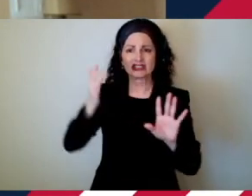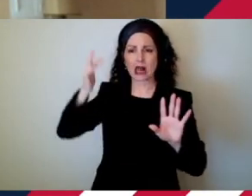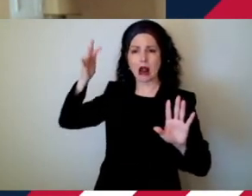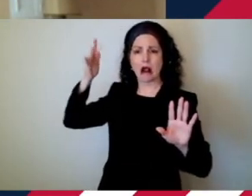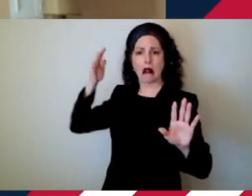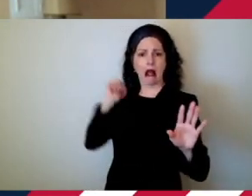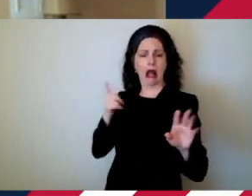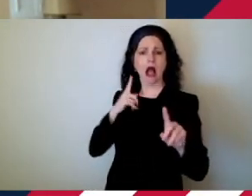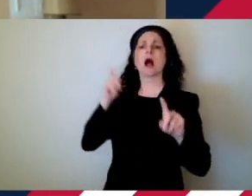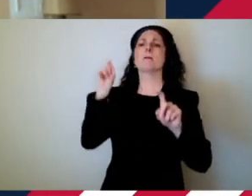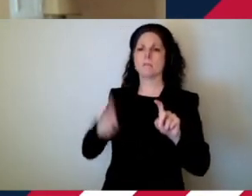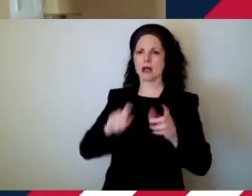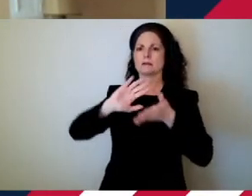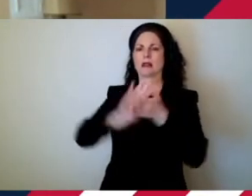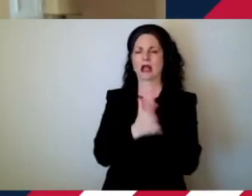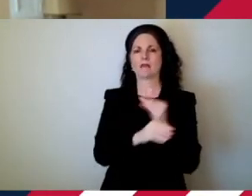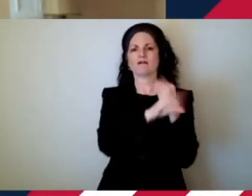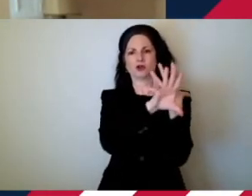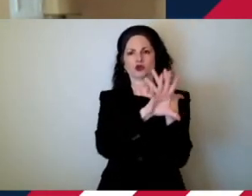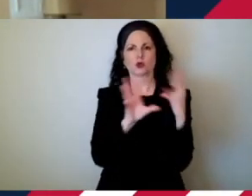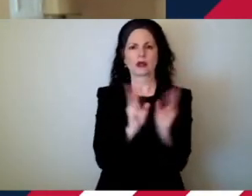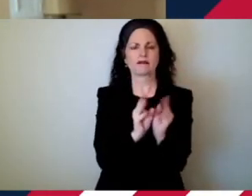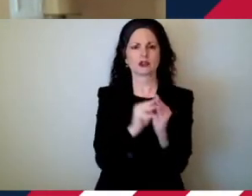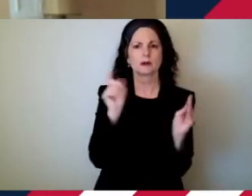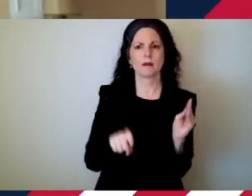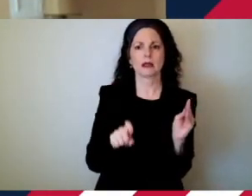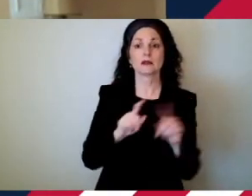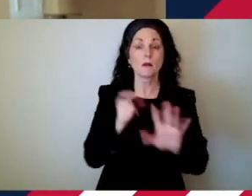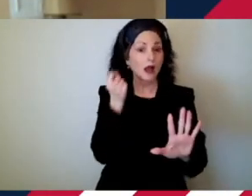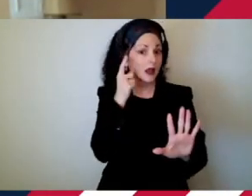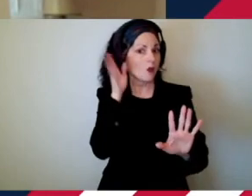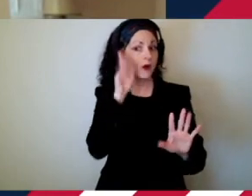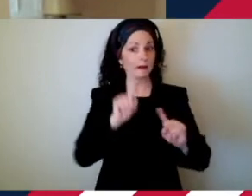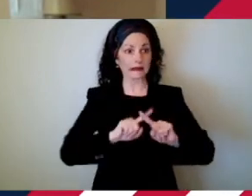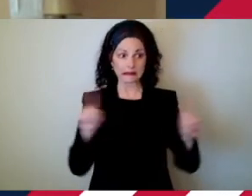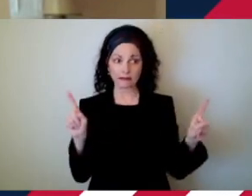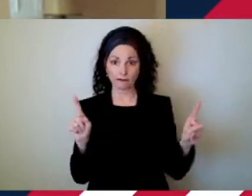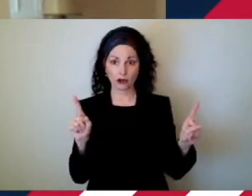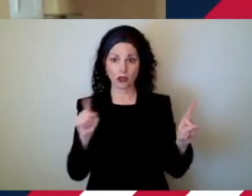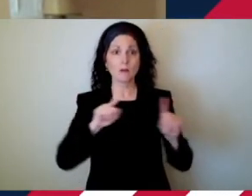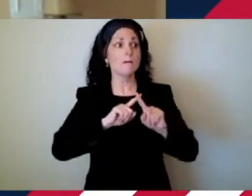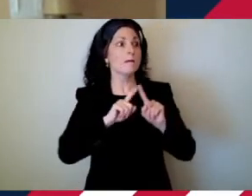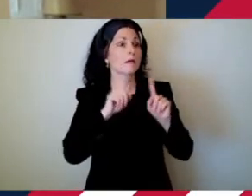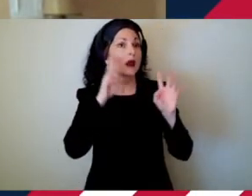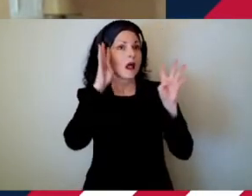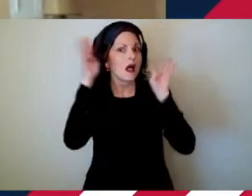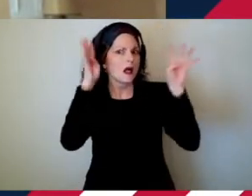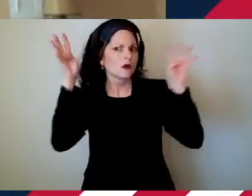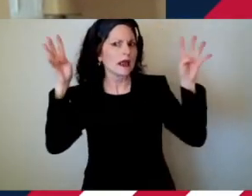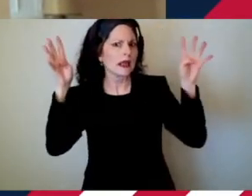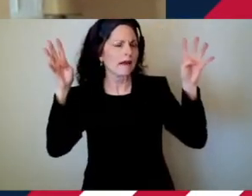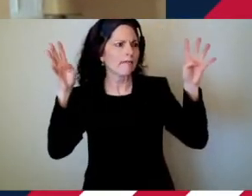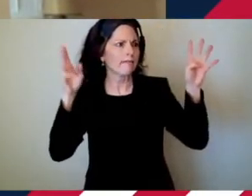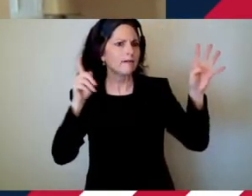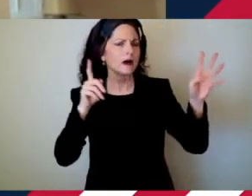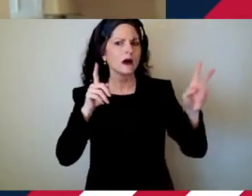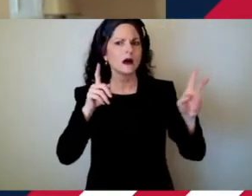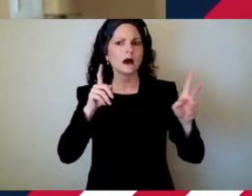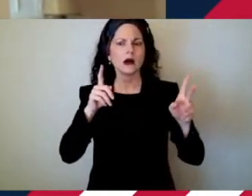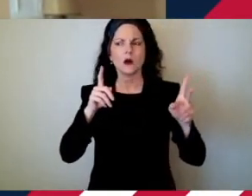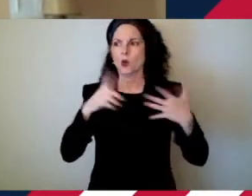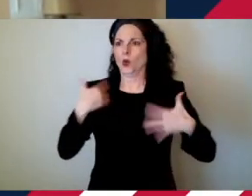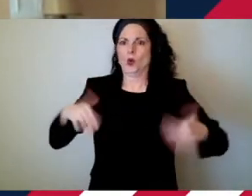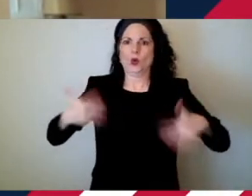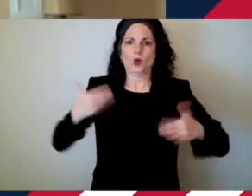be different but innovative, modern, and safe. The other party's convention is in